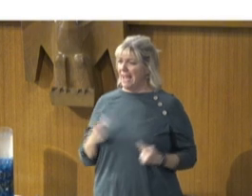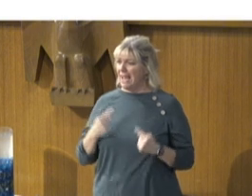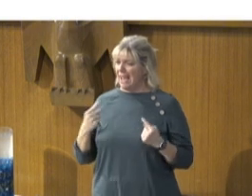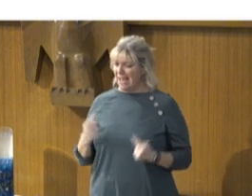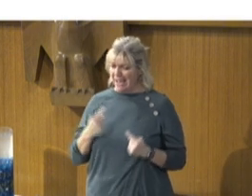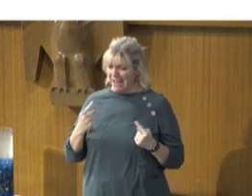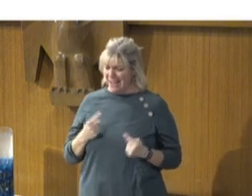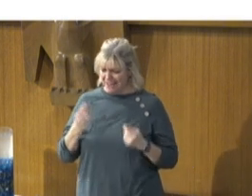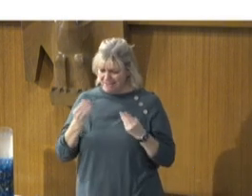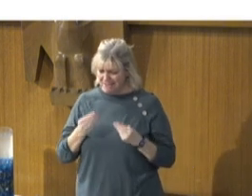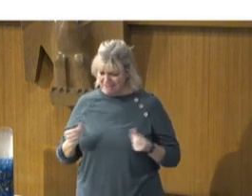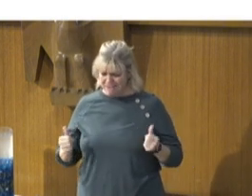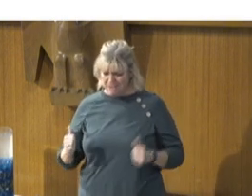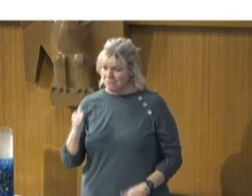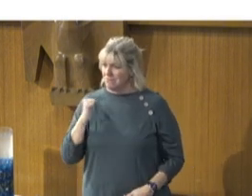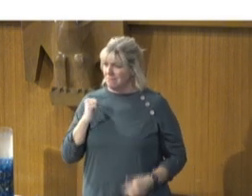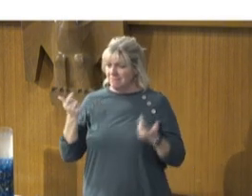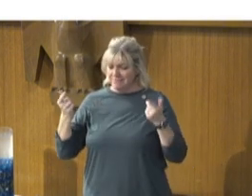subside.